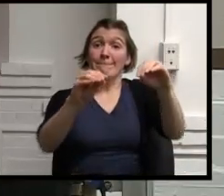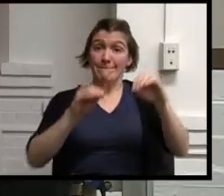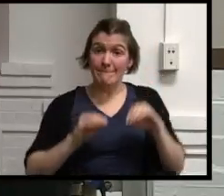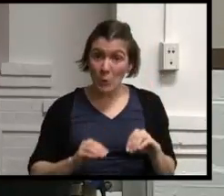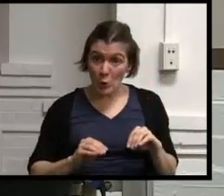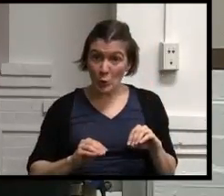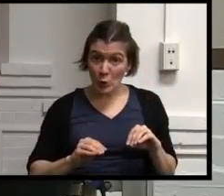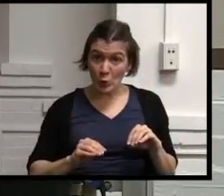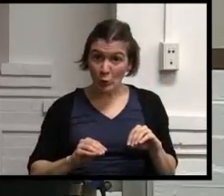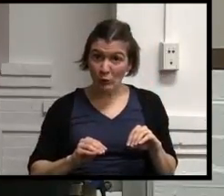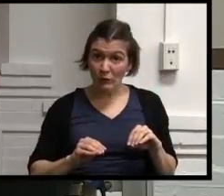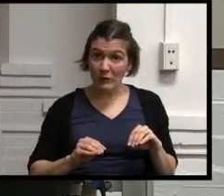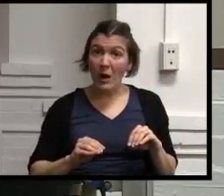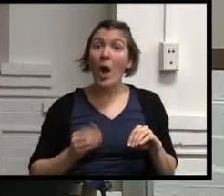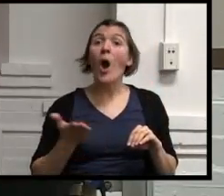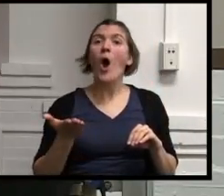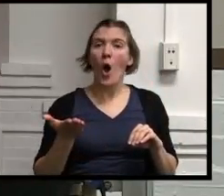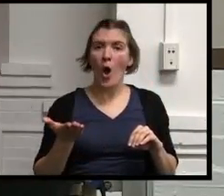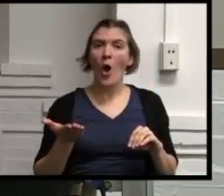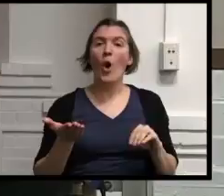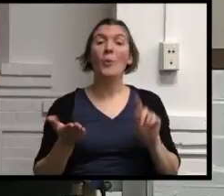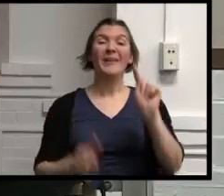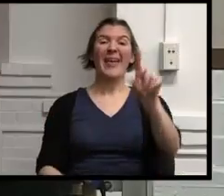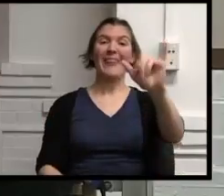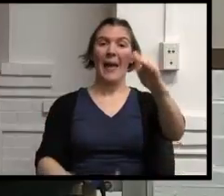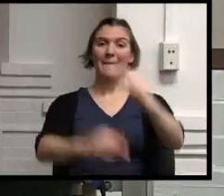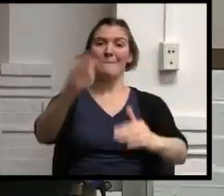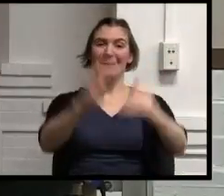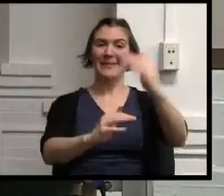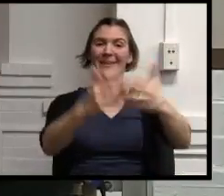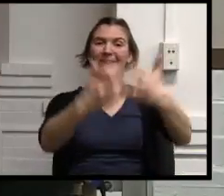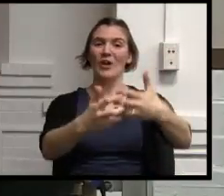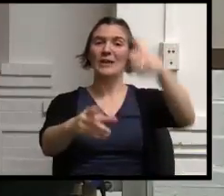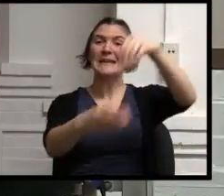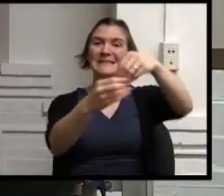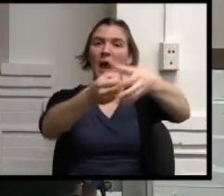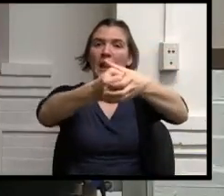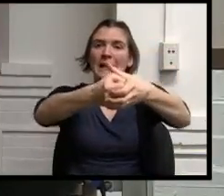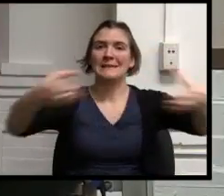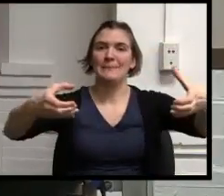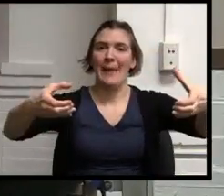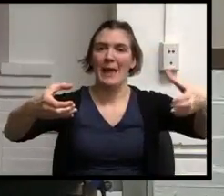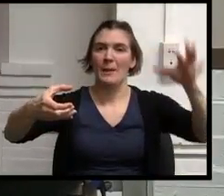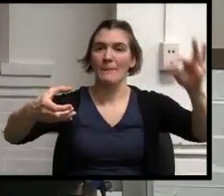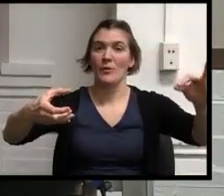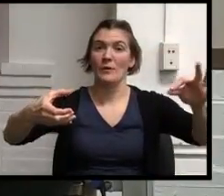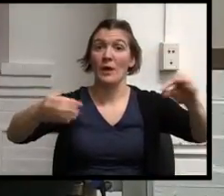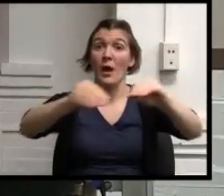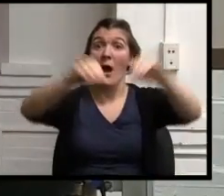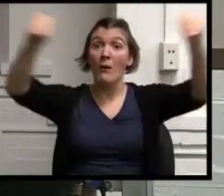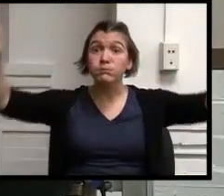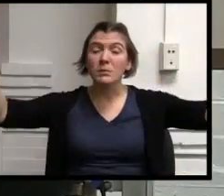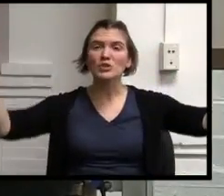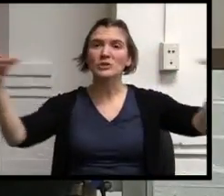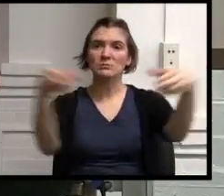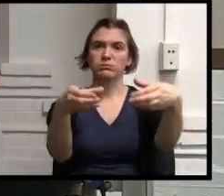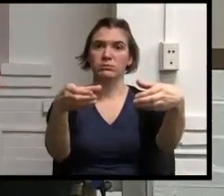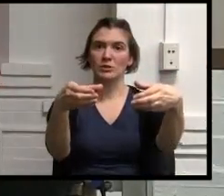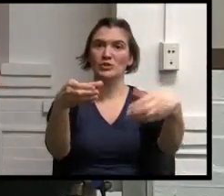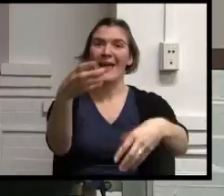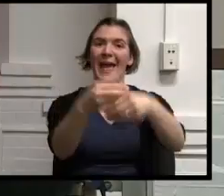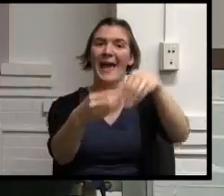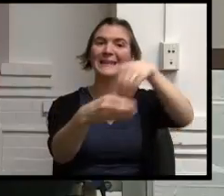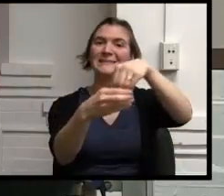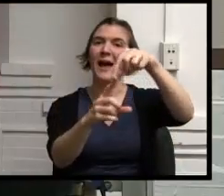the south onto the Holby Right, property right. will allow the plant to To be expand. expanded to the, Right. what would that be, to Good. the east.